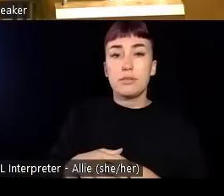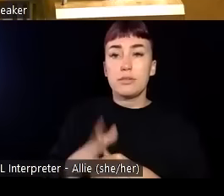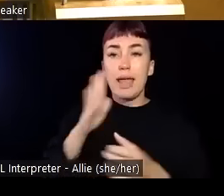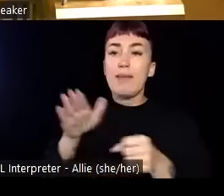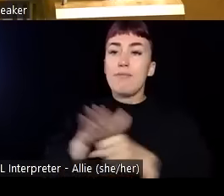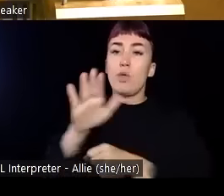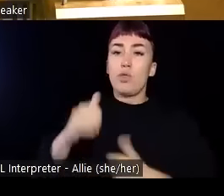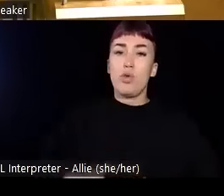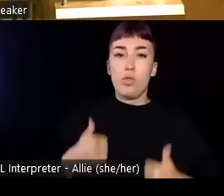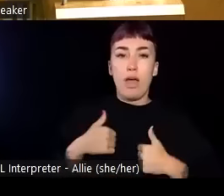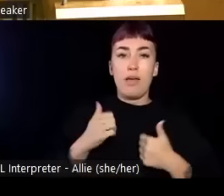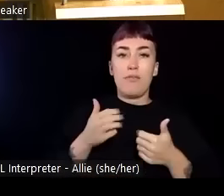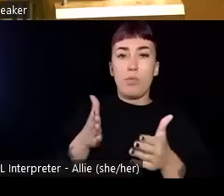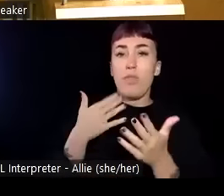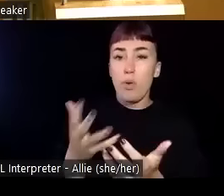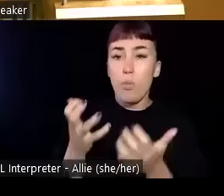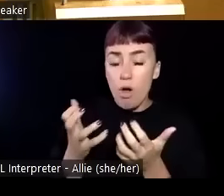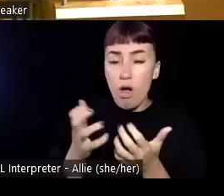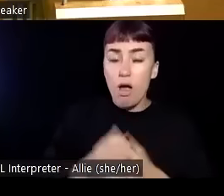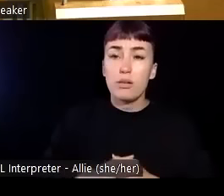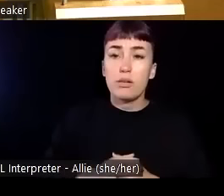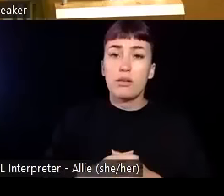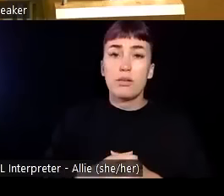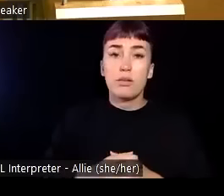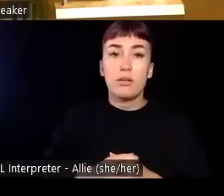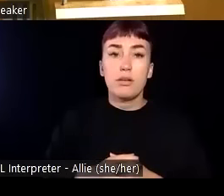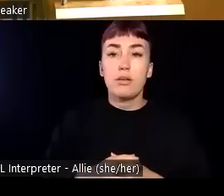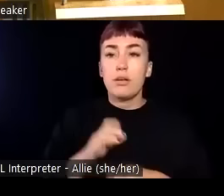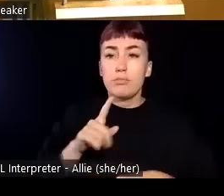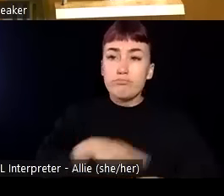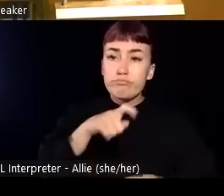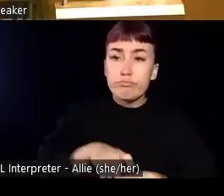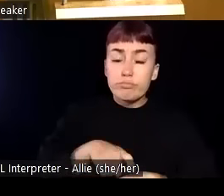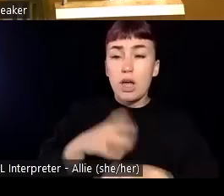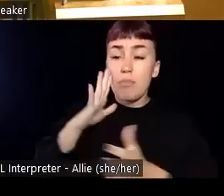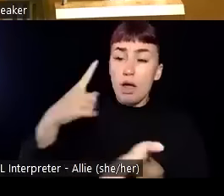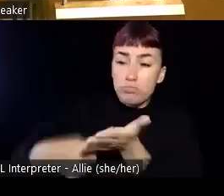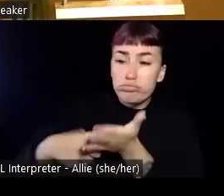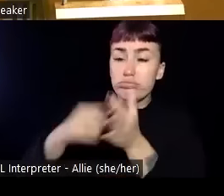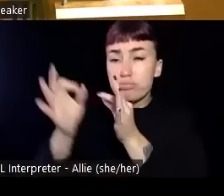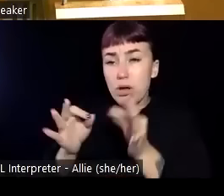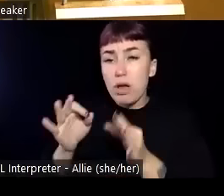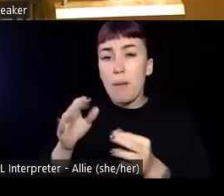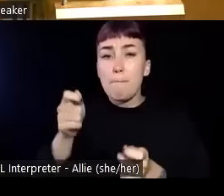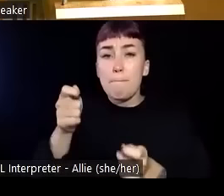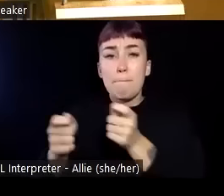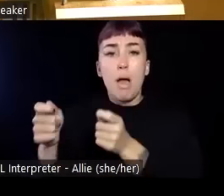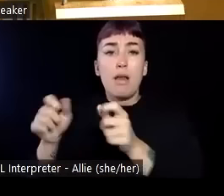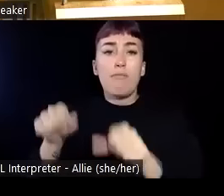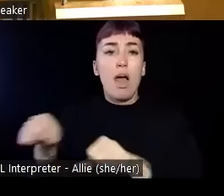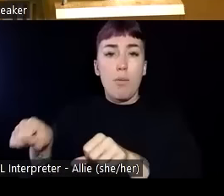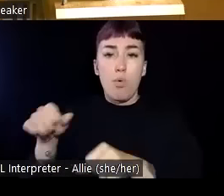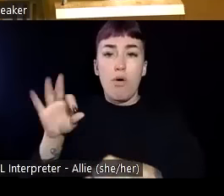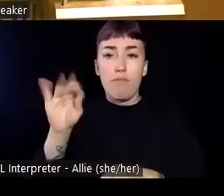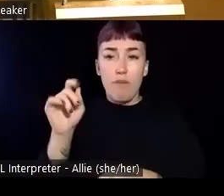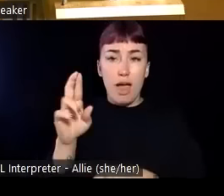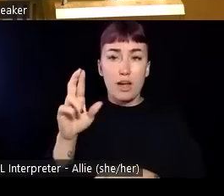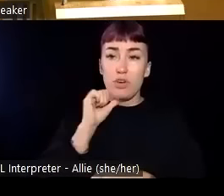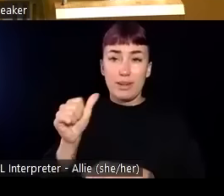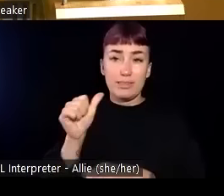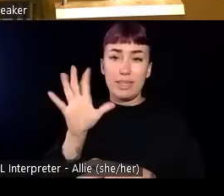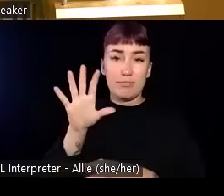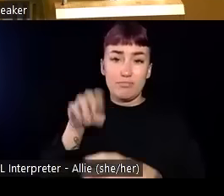it. And I spend a long time talking about modifiable factors. And I didn't get into this